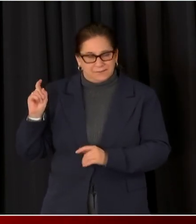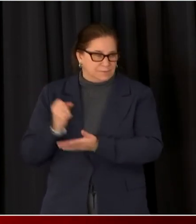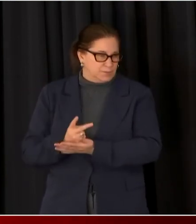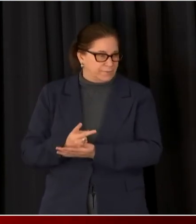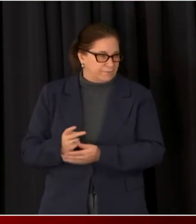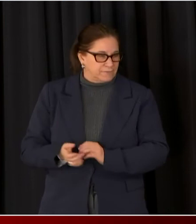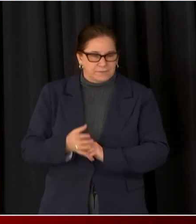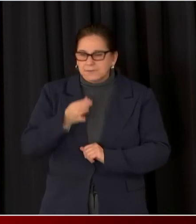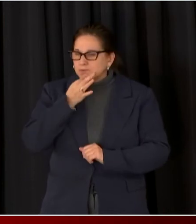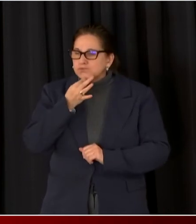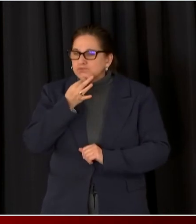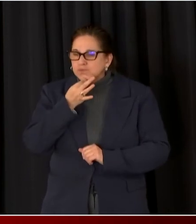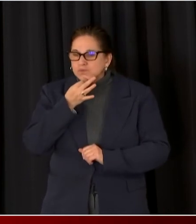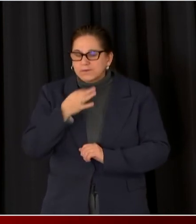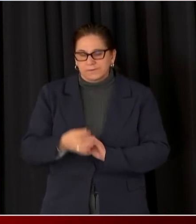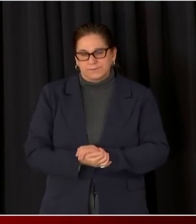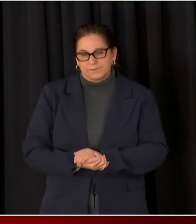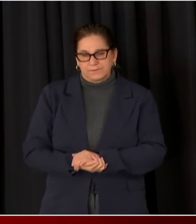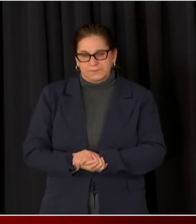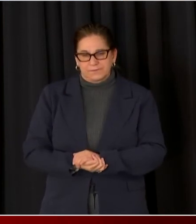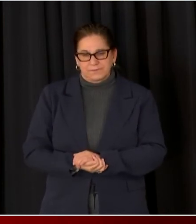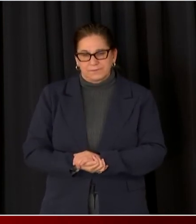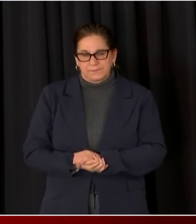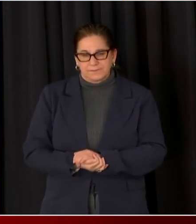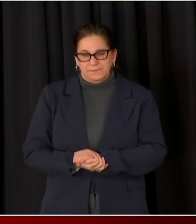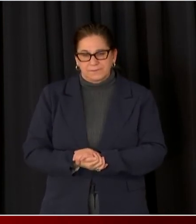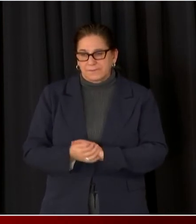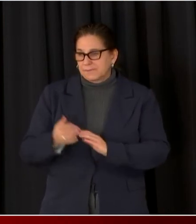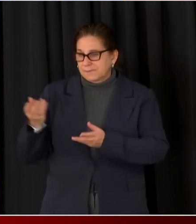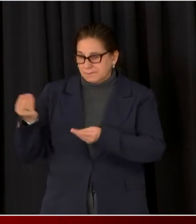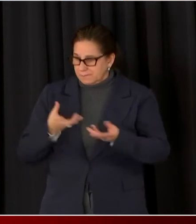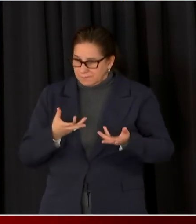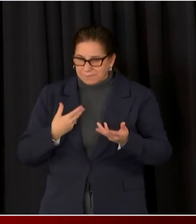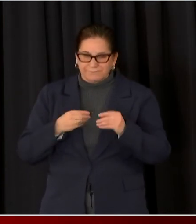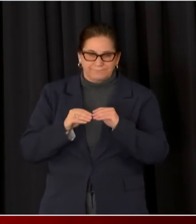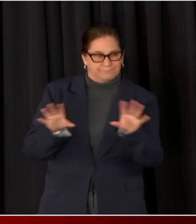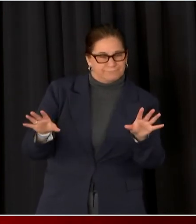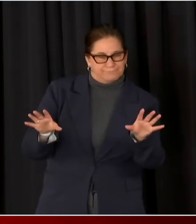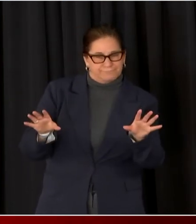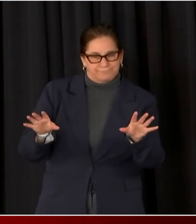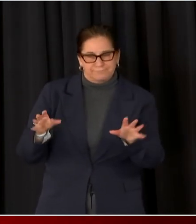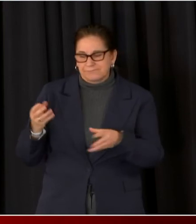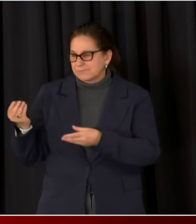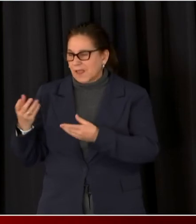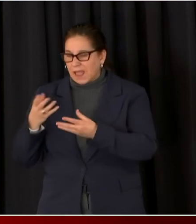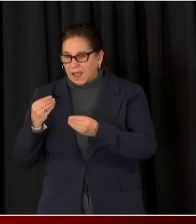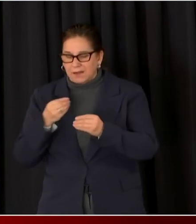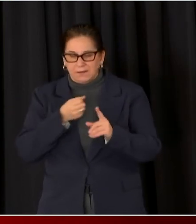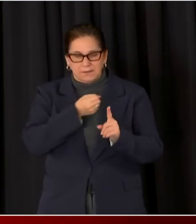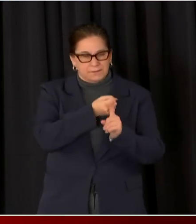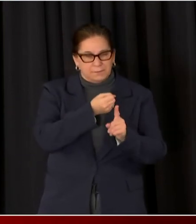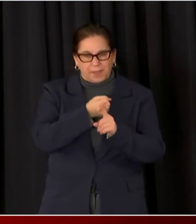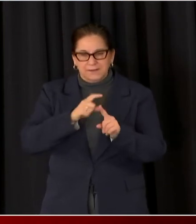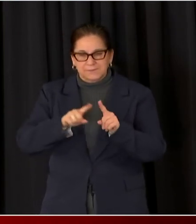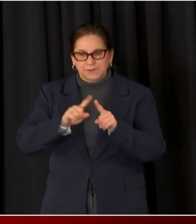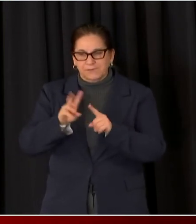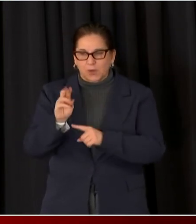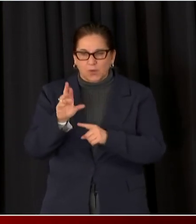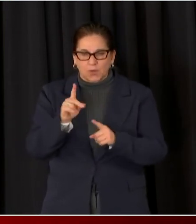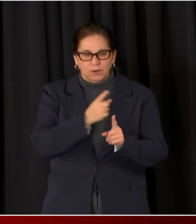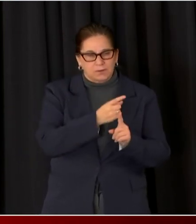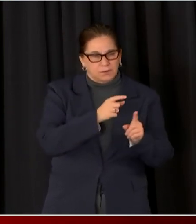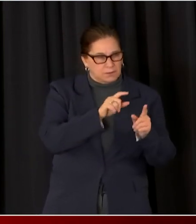focused in certain communities. And then they're on top of a larger mass vaccination campaign. We've already put some